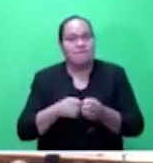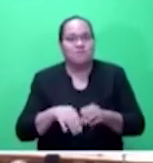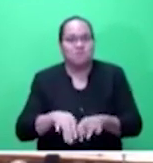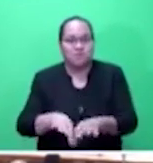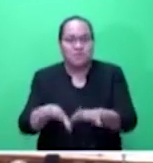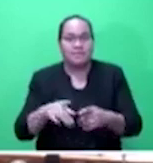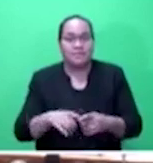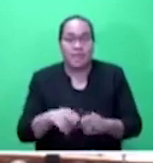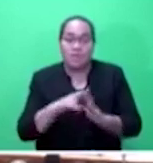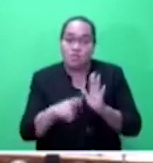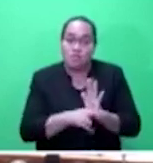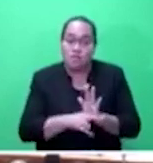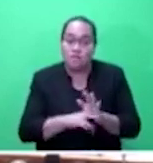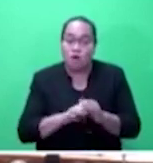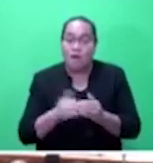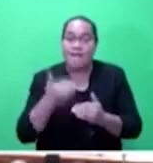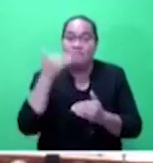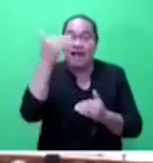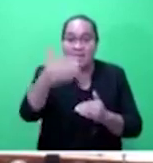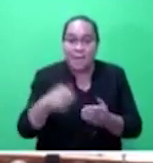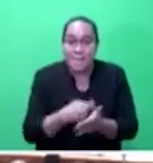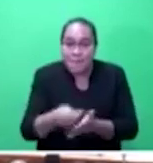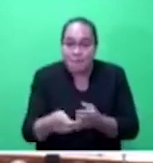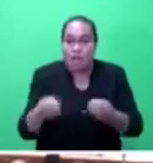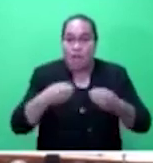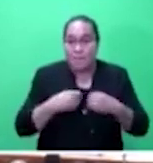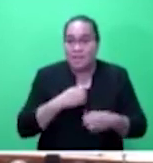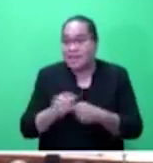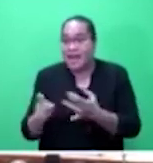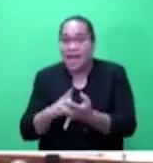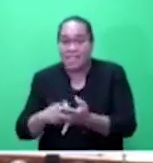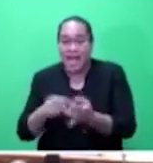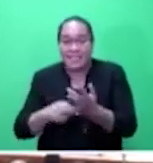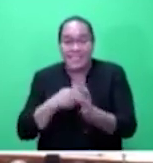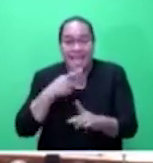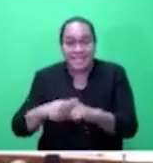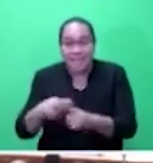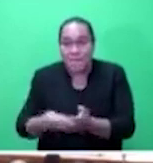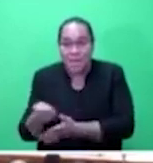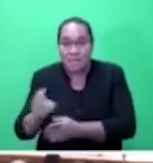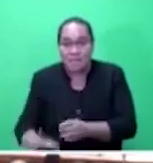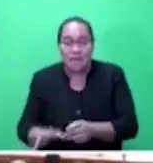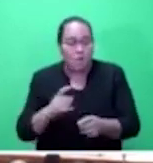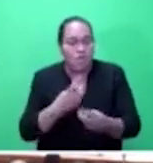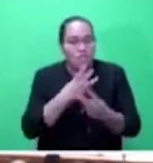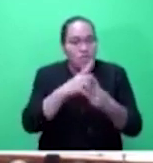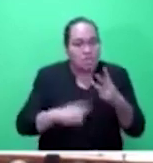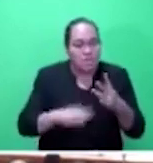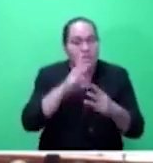The rule for advance payment of tax for companies and other taxpayers will be relaxed from the current 3 payments at a rate